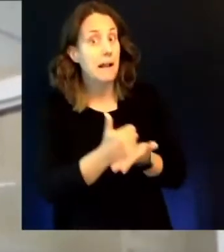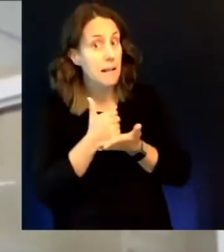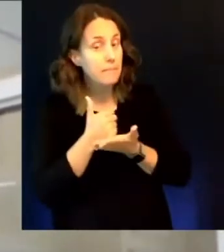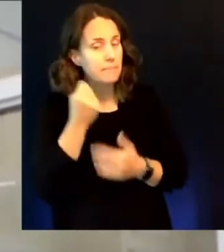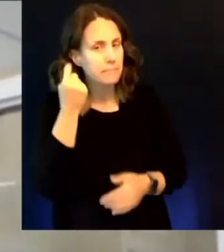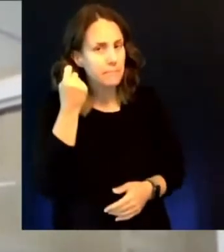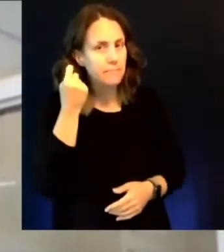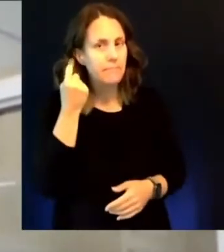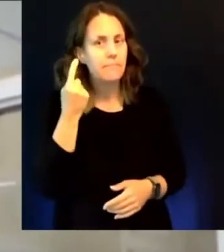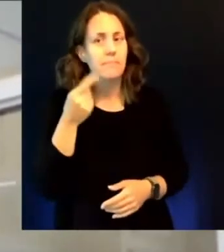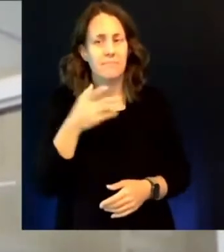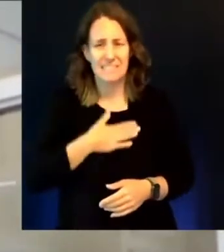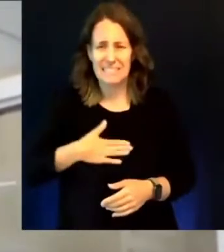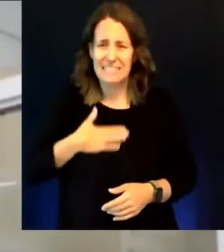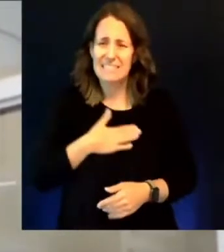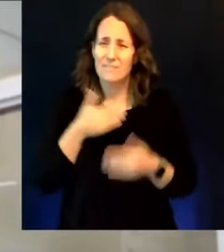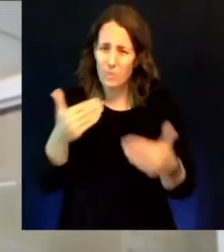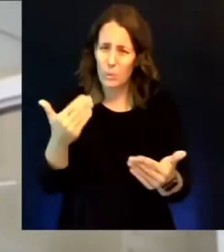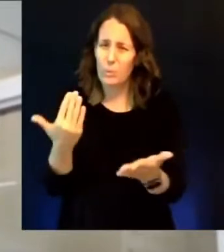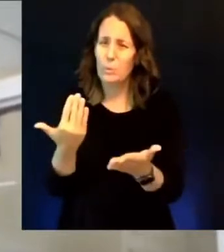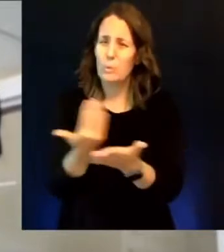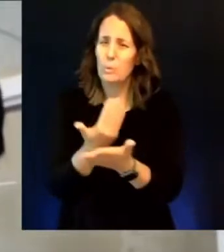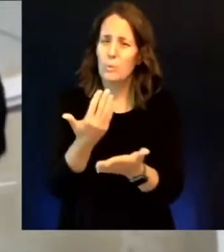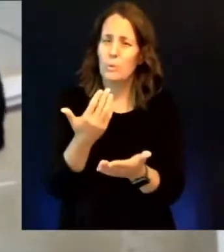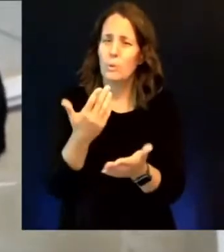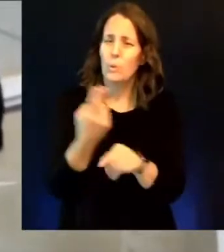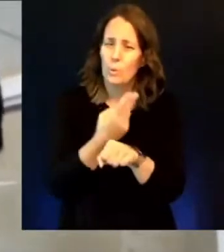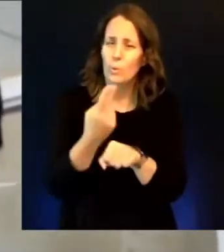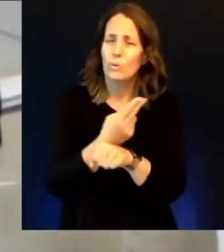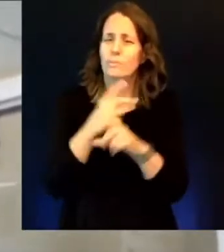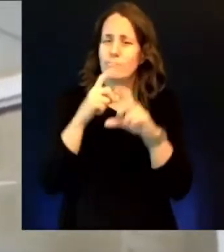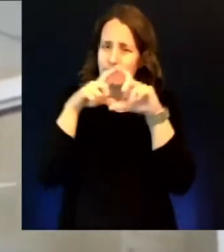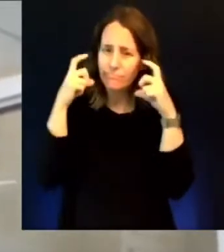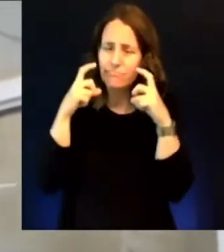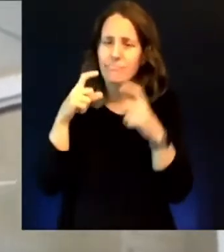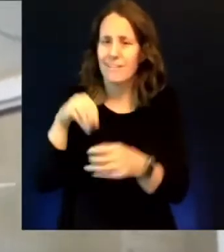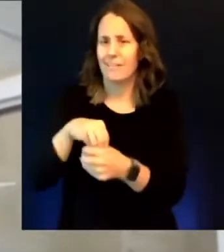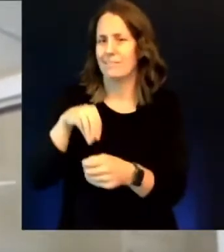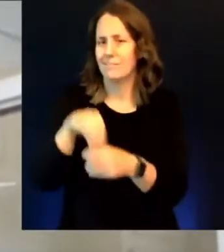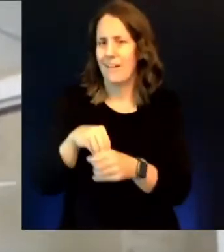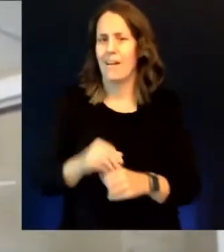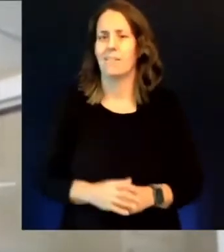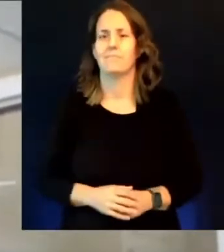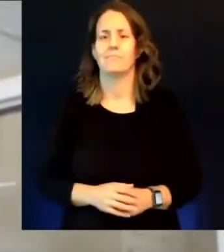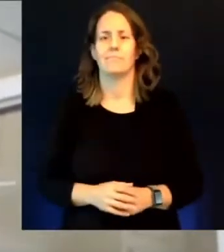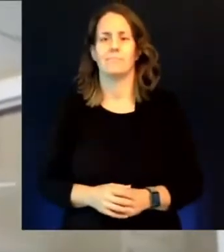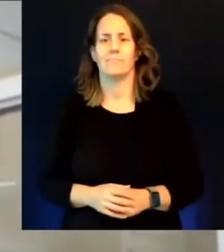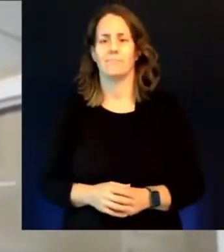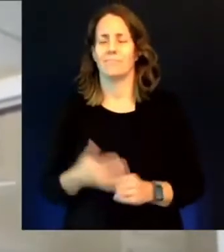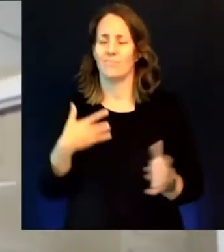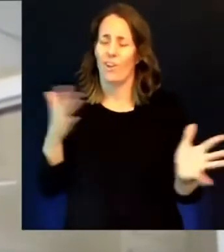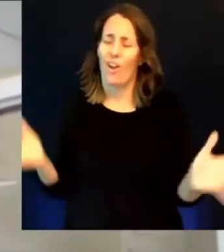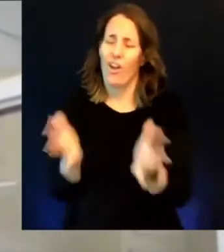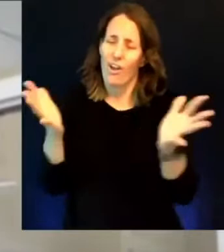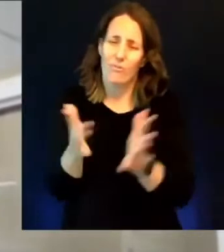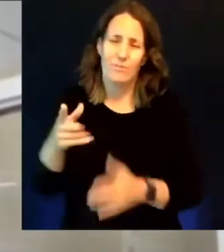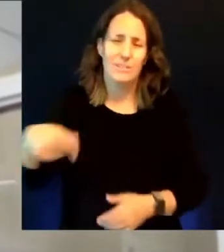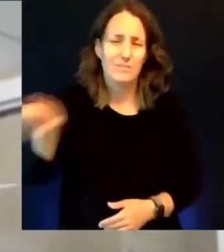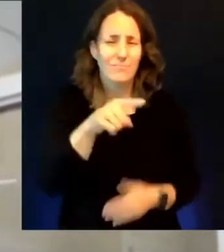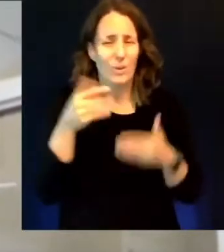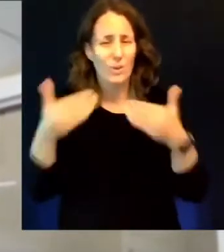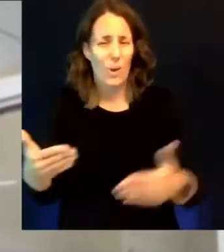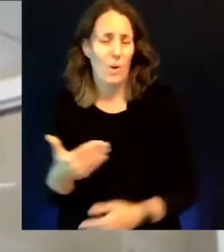requiring masks, and where appropriate mandating vaccines. Like, all of these things are going to increase our chances of minimizing this surge, which we're in right